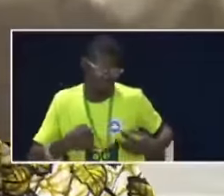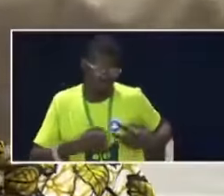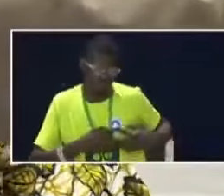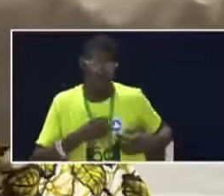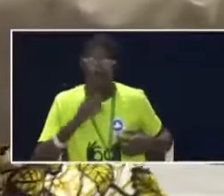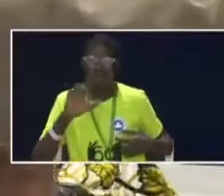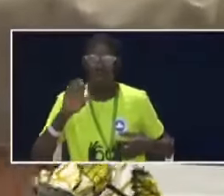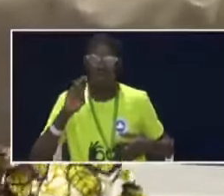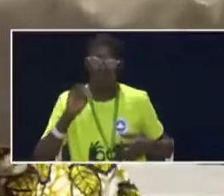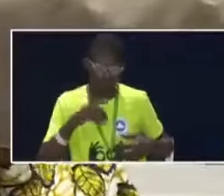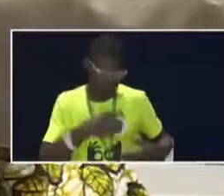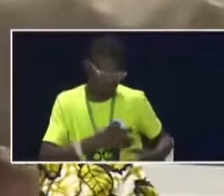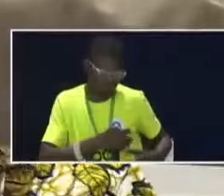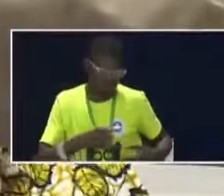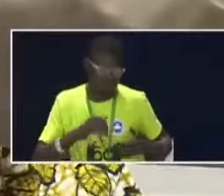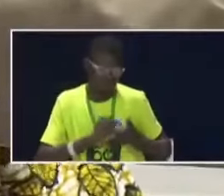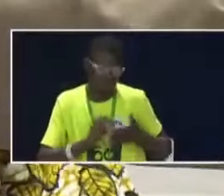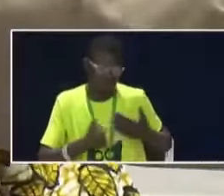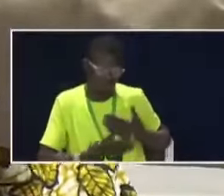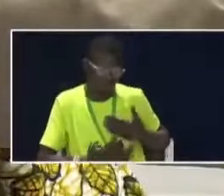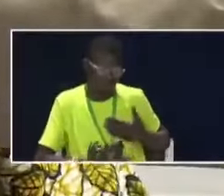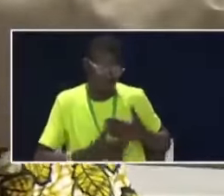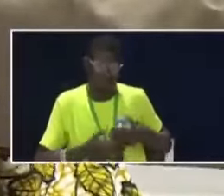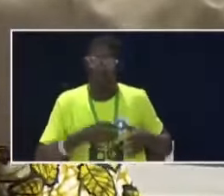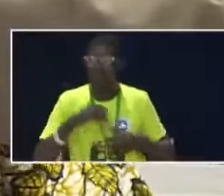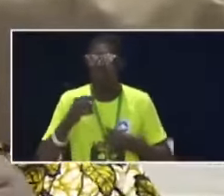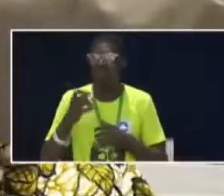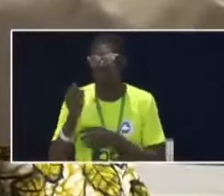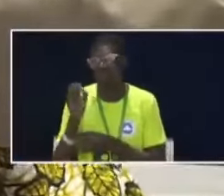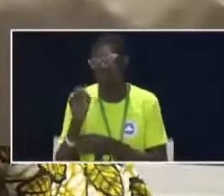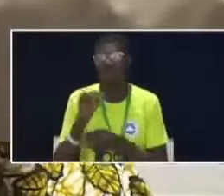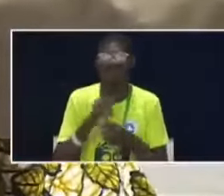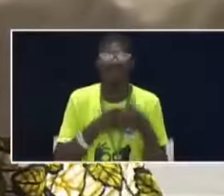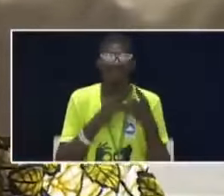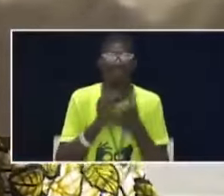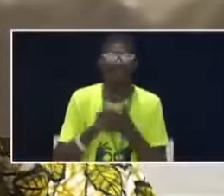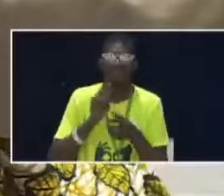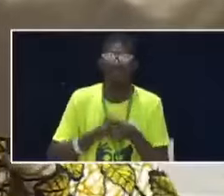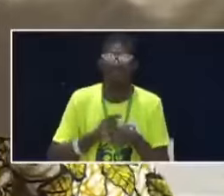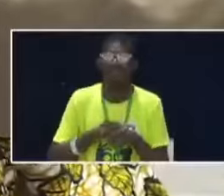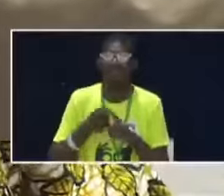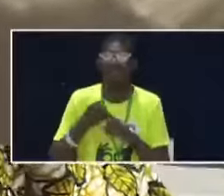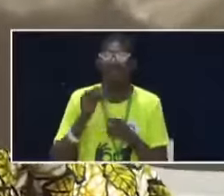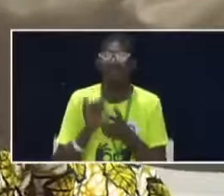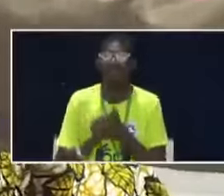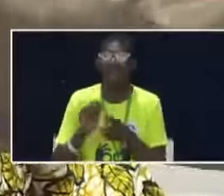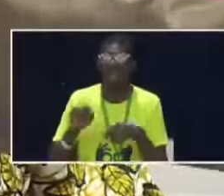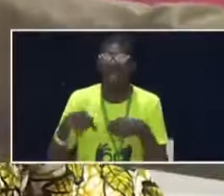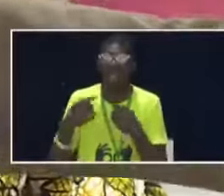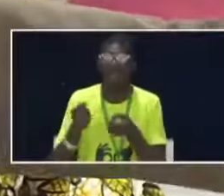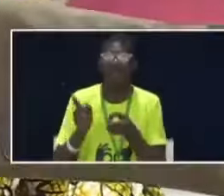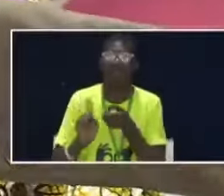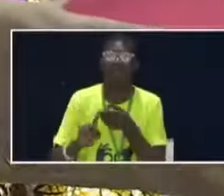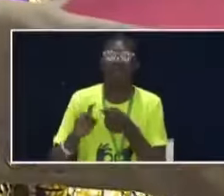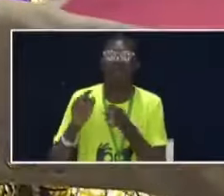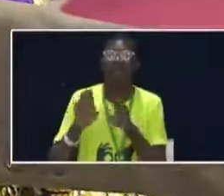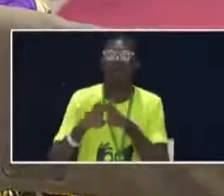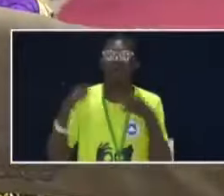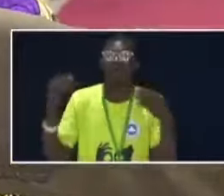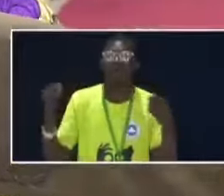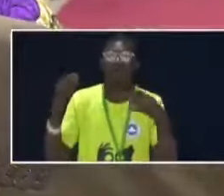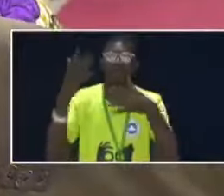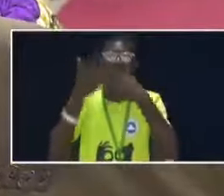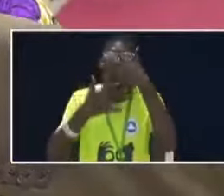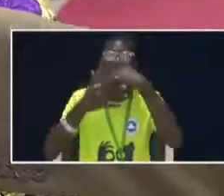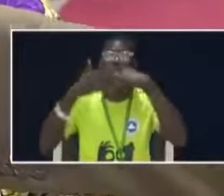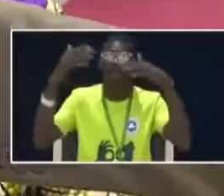is where the blood was coming out. So since then, from there, I came to the